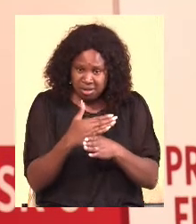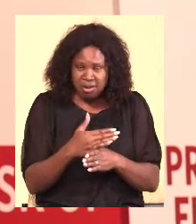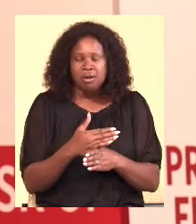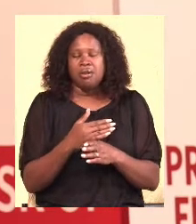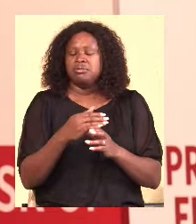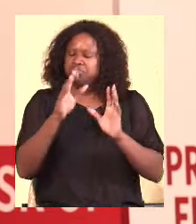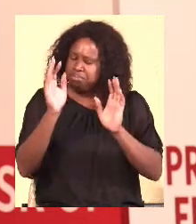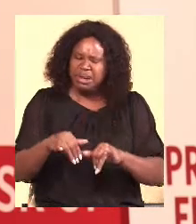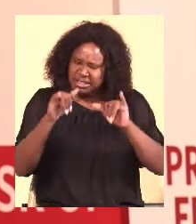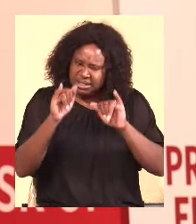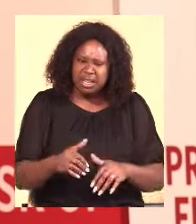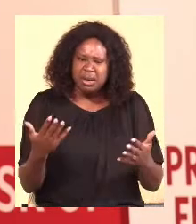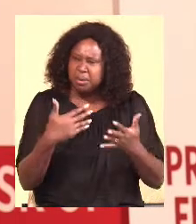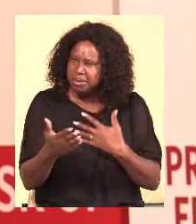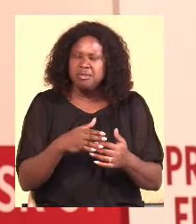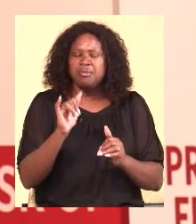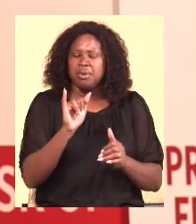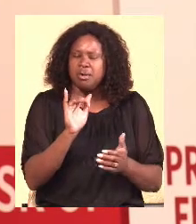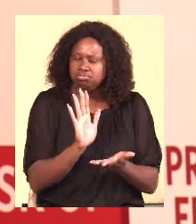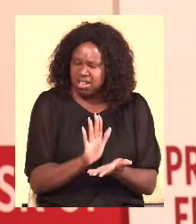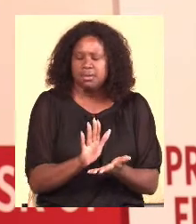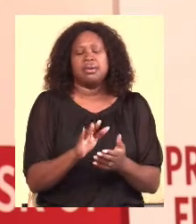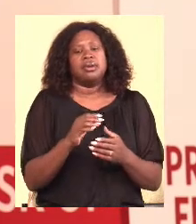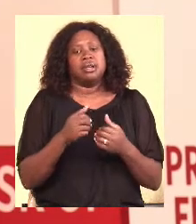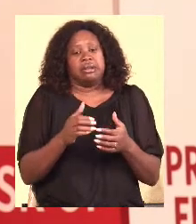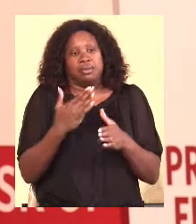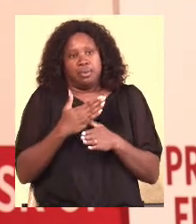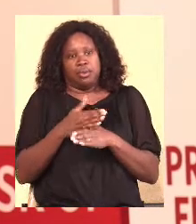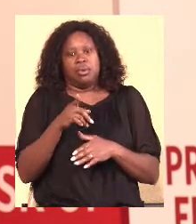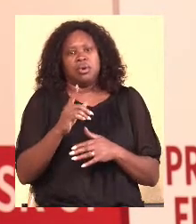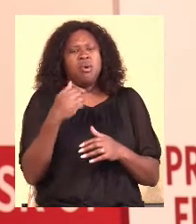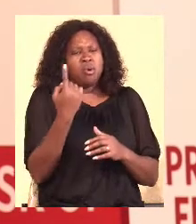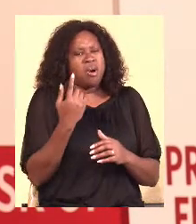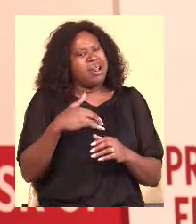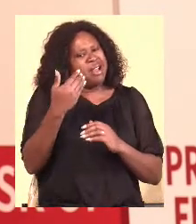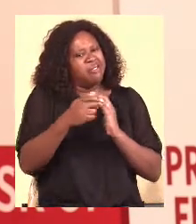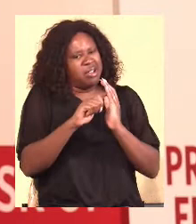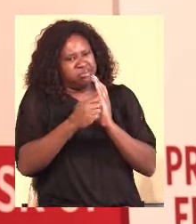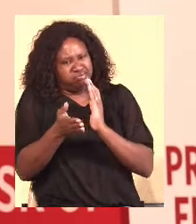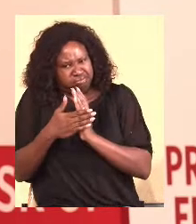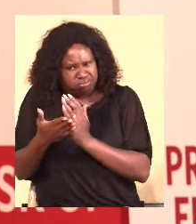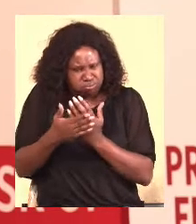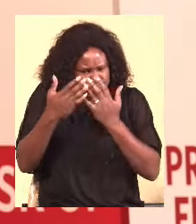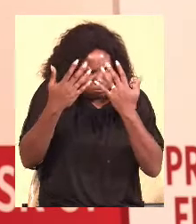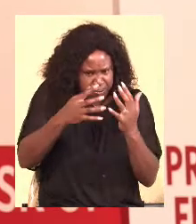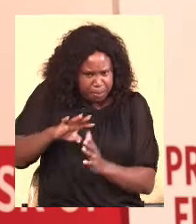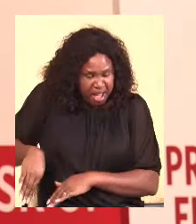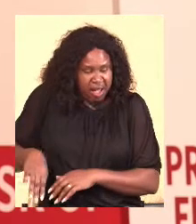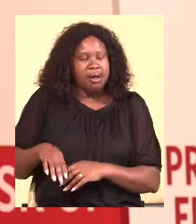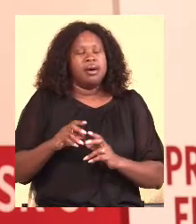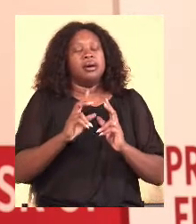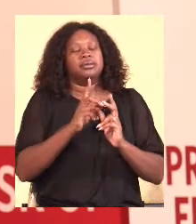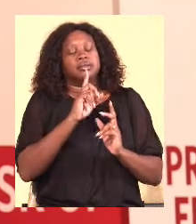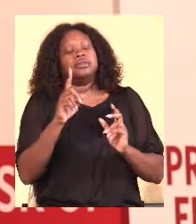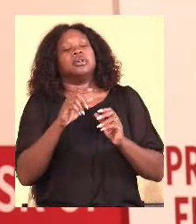are, receiving instructions from your principal. It's only after the lockdown that they will be allowed to travel from wherever they are to go to